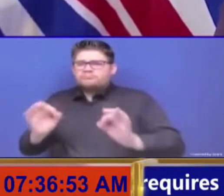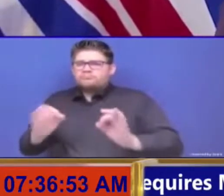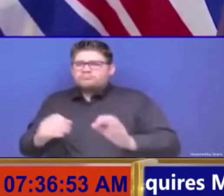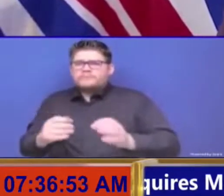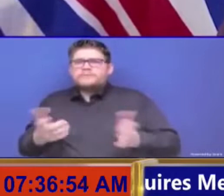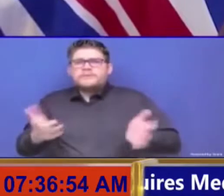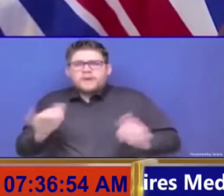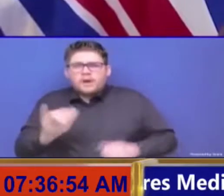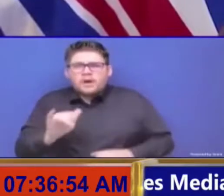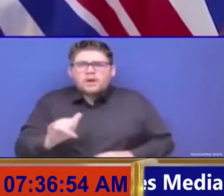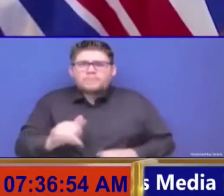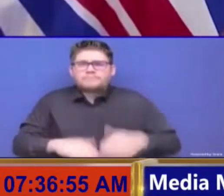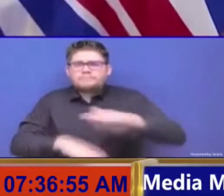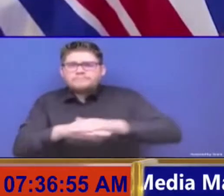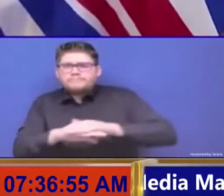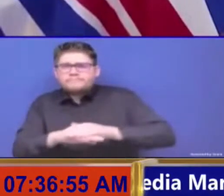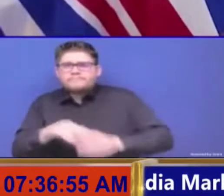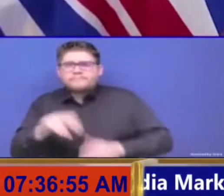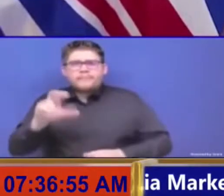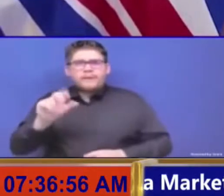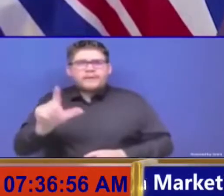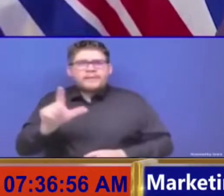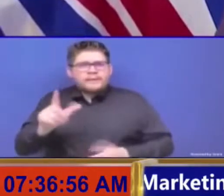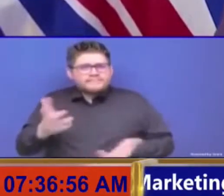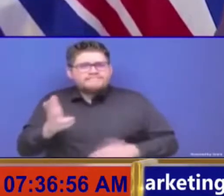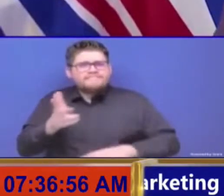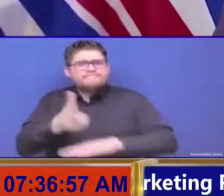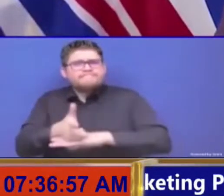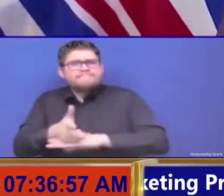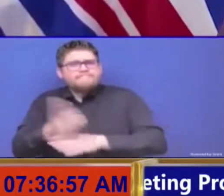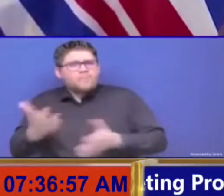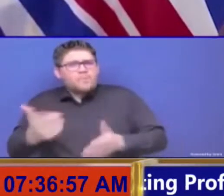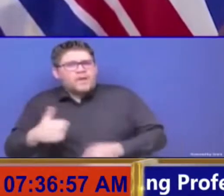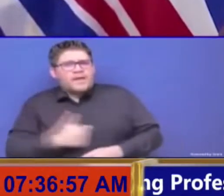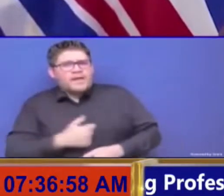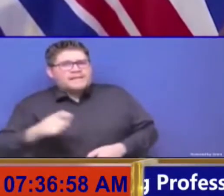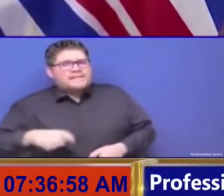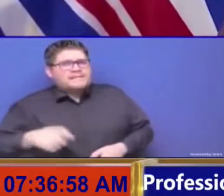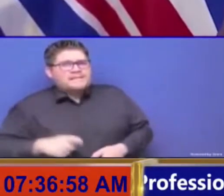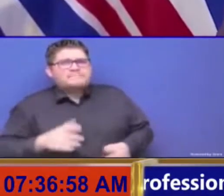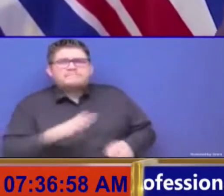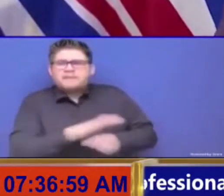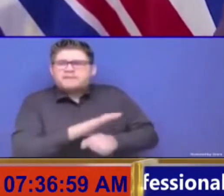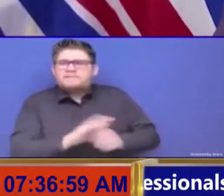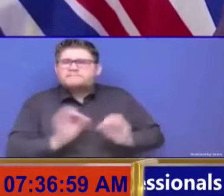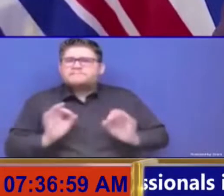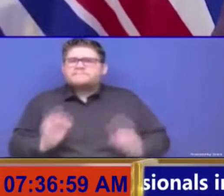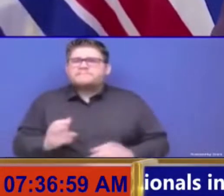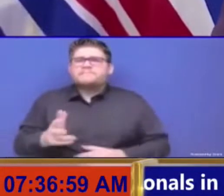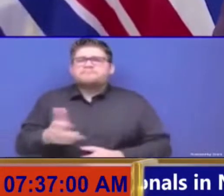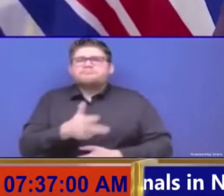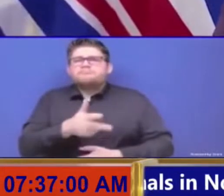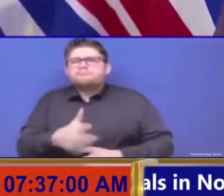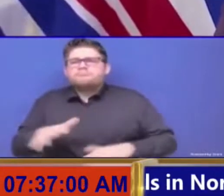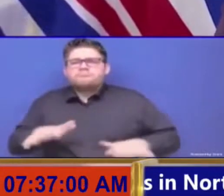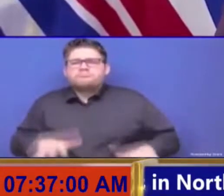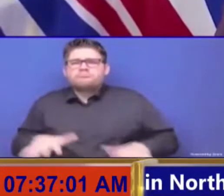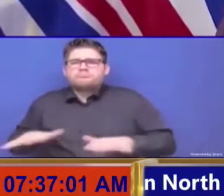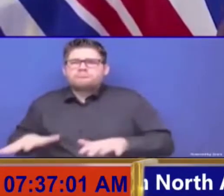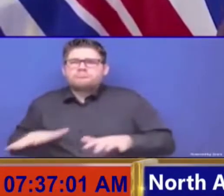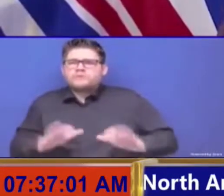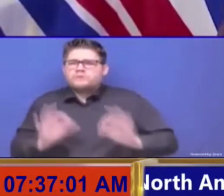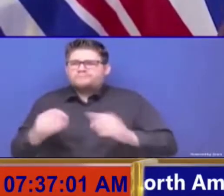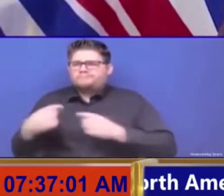only what they need when they need it. I want to thank the fuel suppliers, the retailers, the hardworking